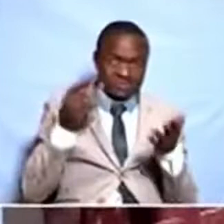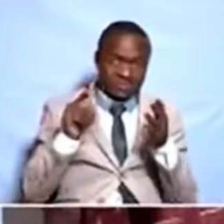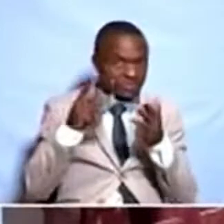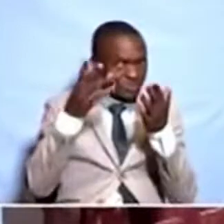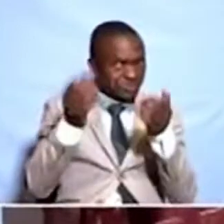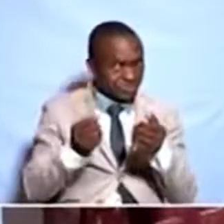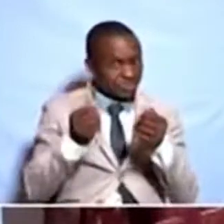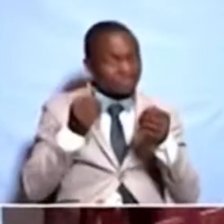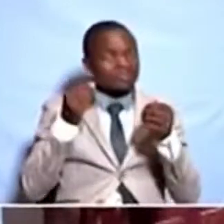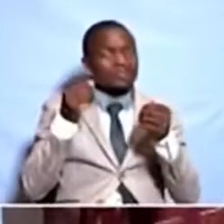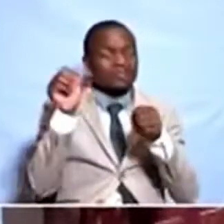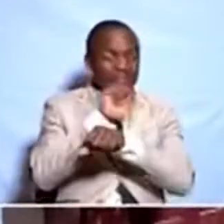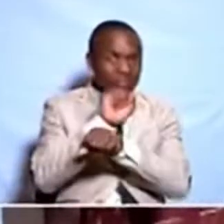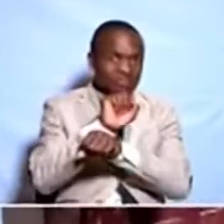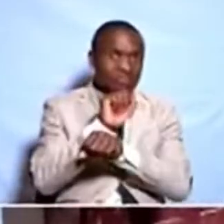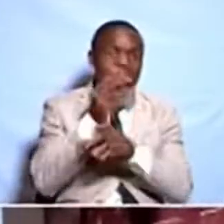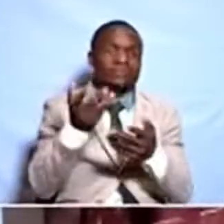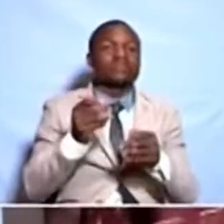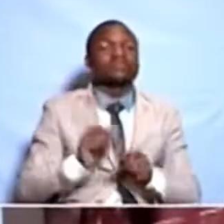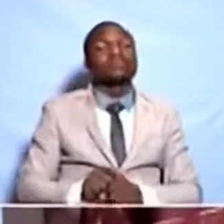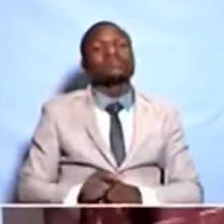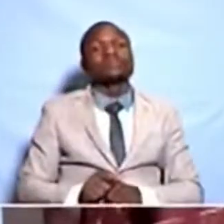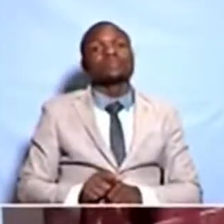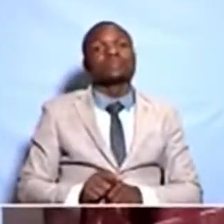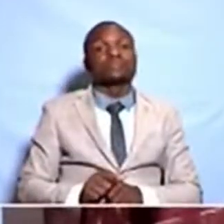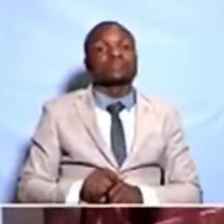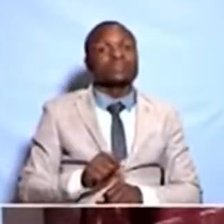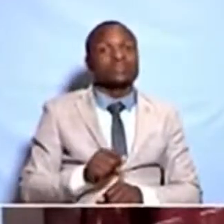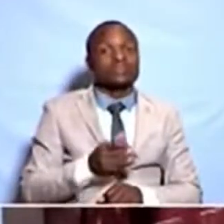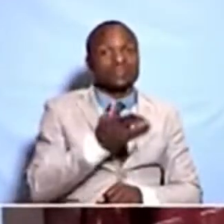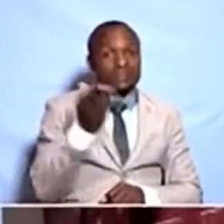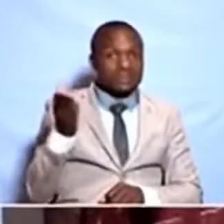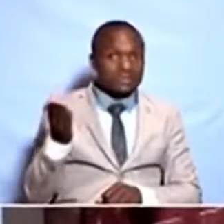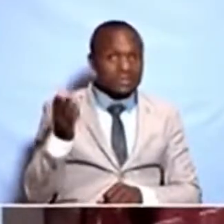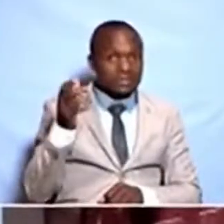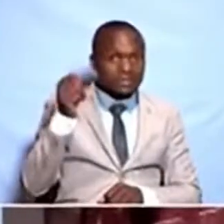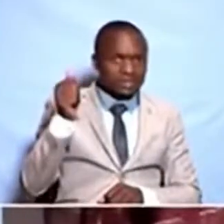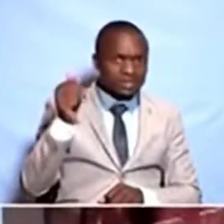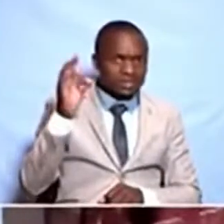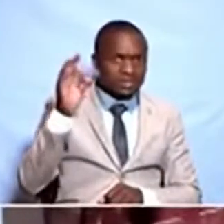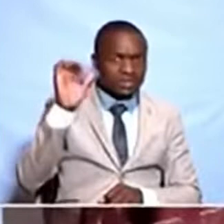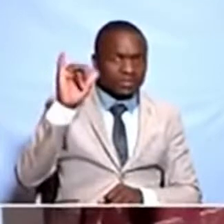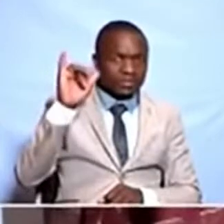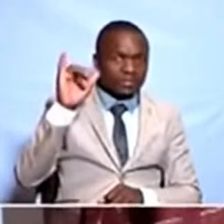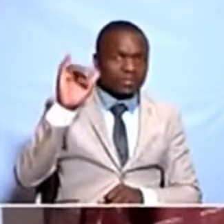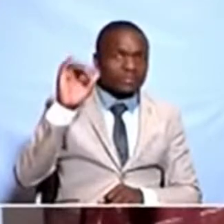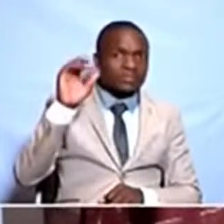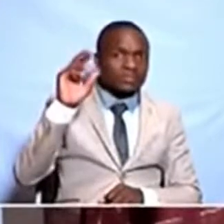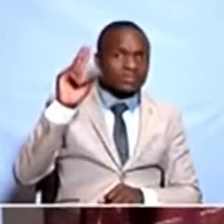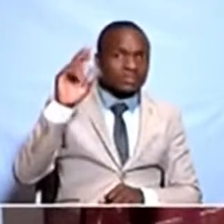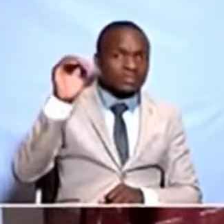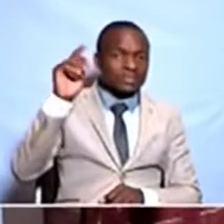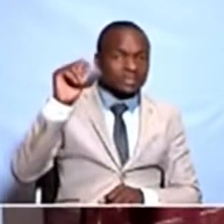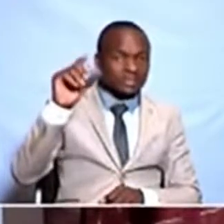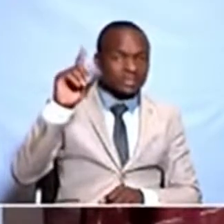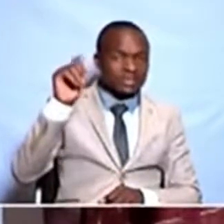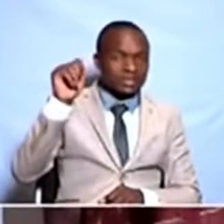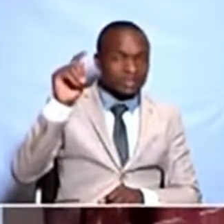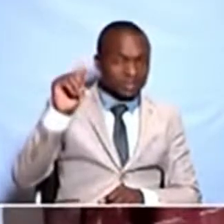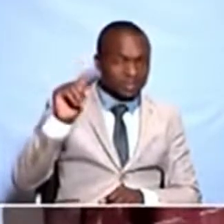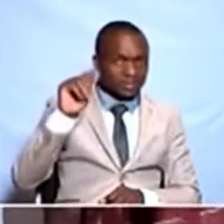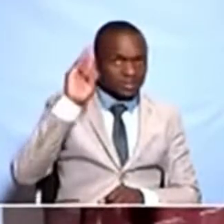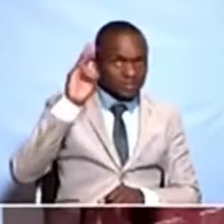vehicle, something like that. Also the general affidavit. So in this case, the general affidavit will be filled